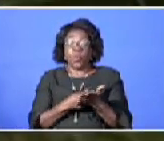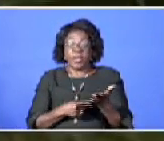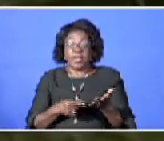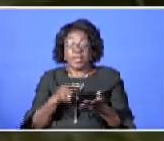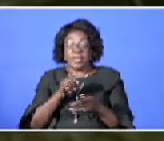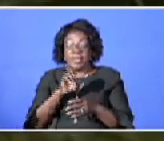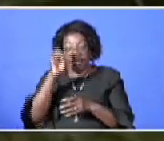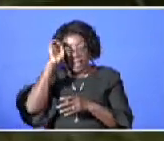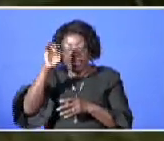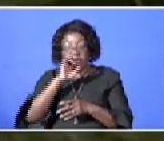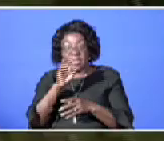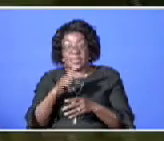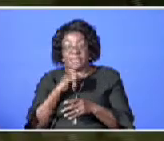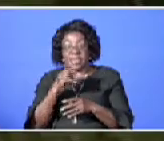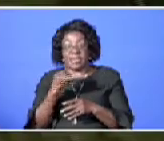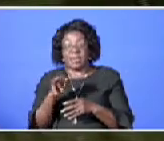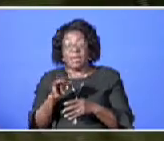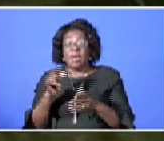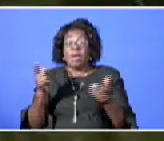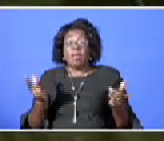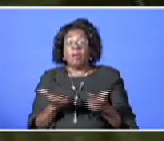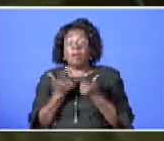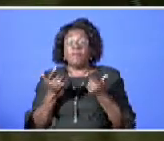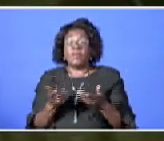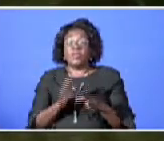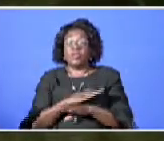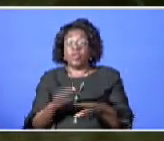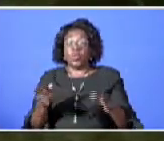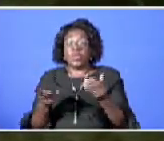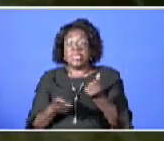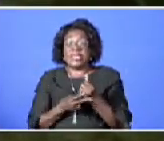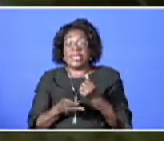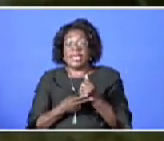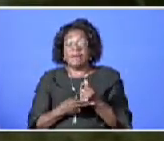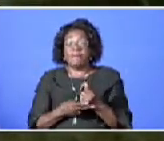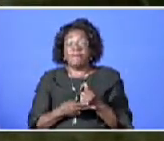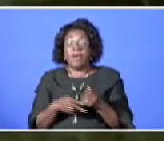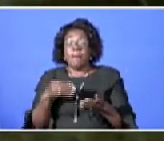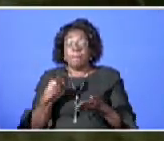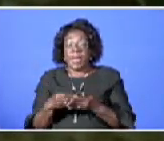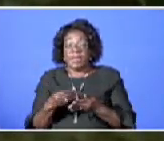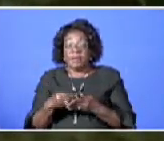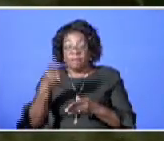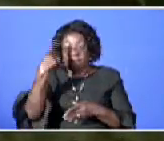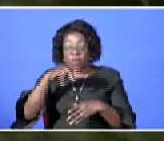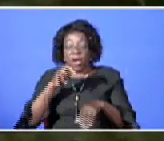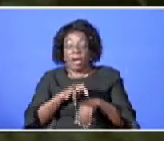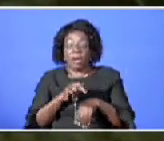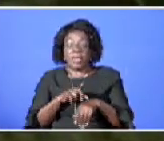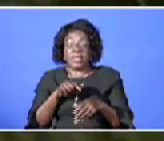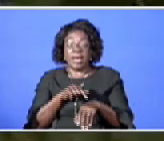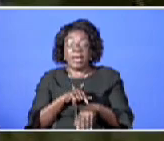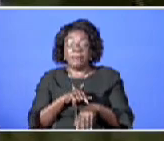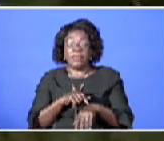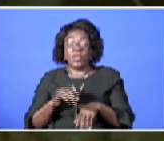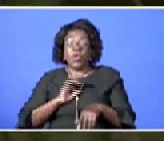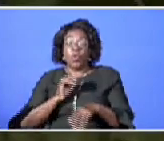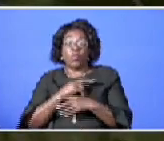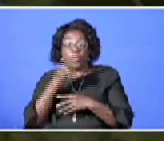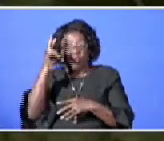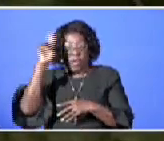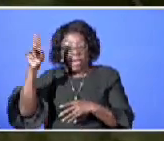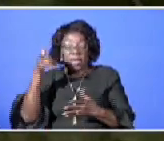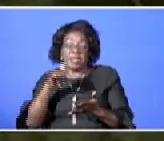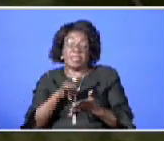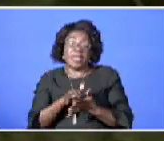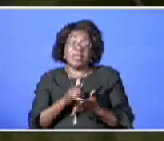A lot of us live paycheck to paycheck without the ability to say, well, okay, possibly I may save for the future. I can do this, I can do that. When you realize that the